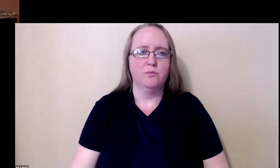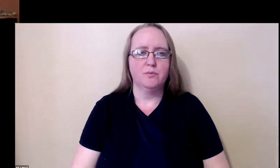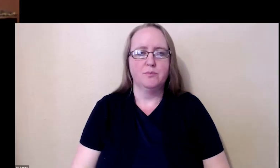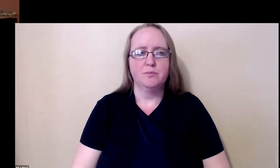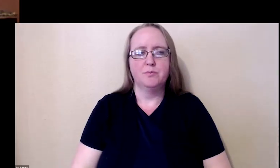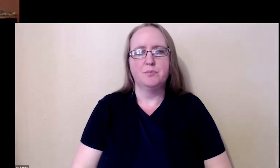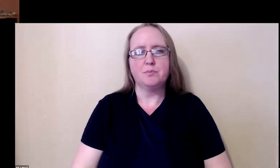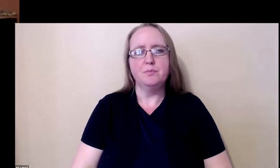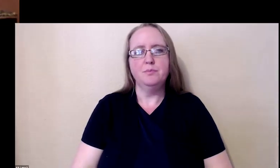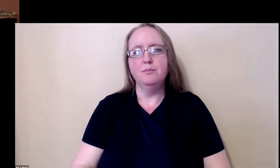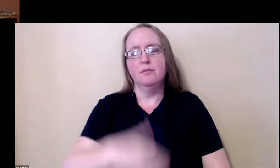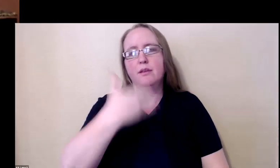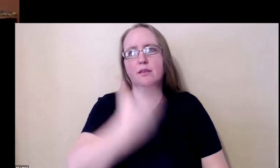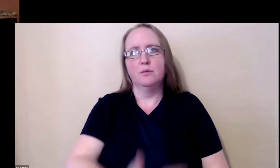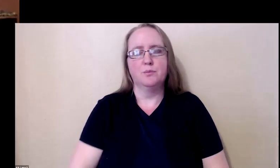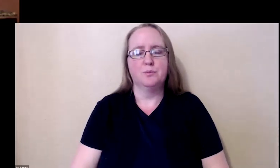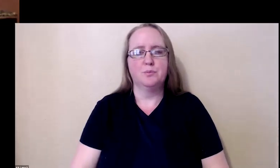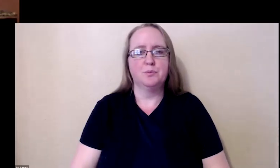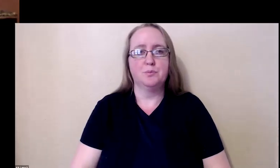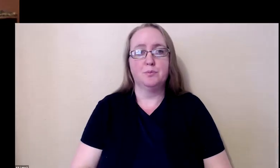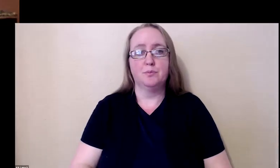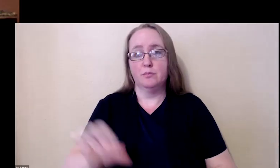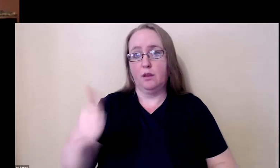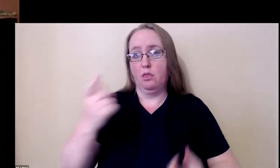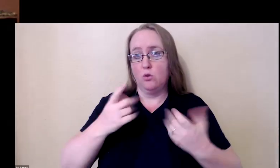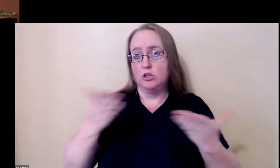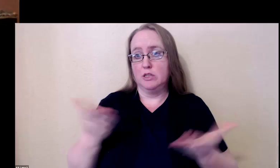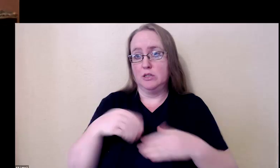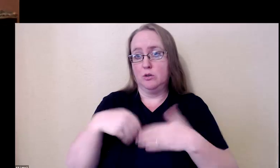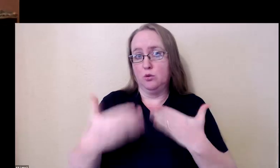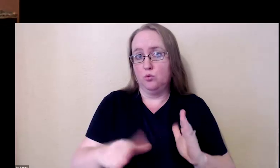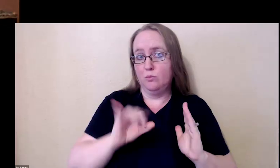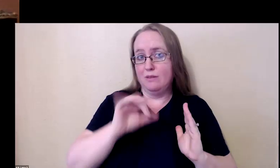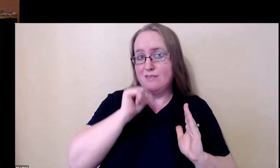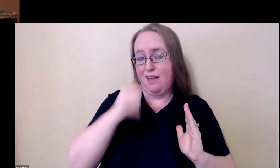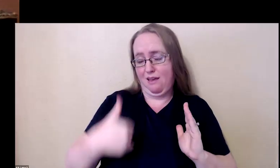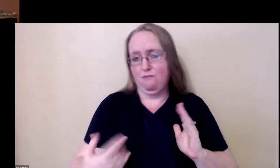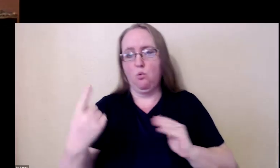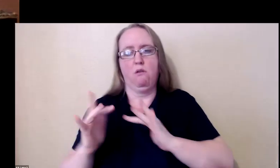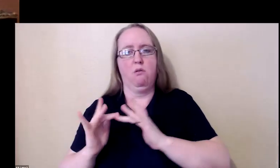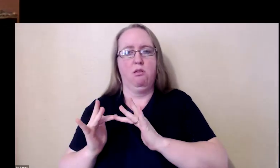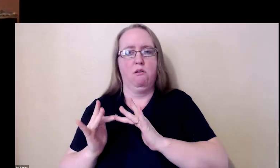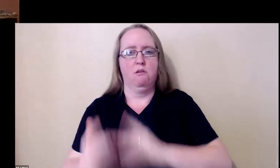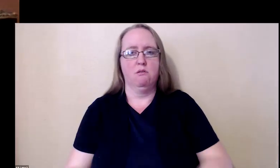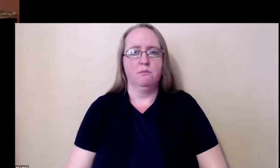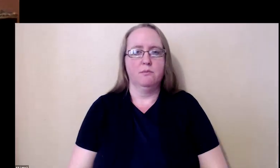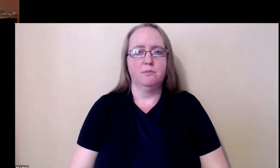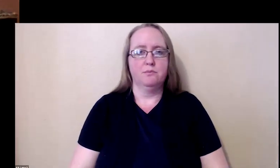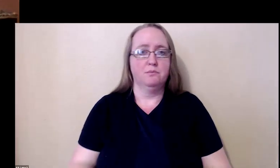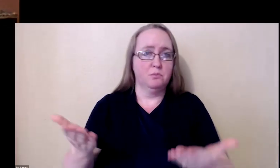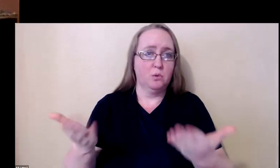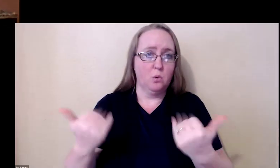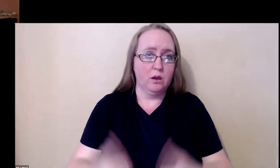Thank you. Any other questions in the room? Otherwise, we have one question online. Go ahead.